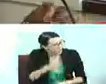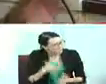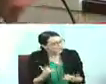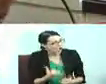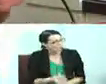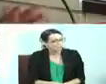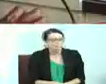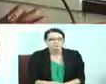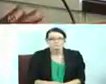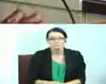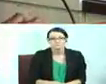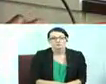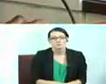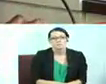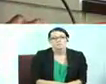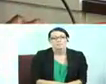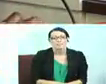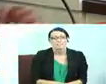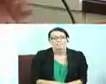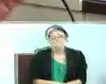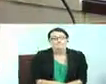Just as the history